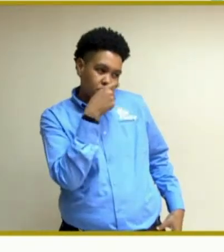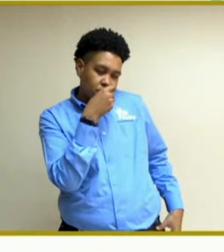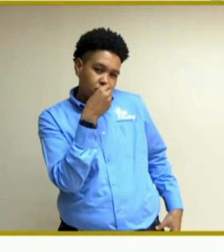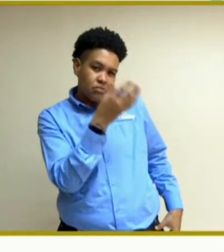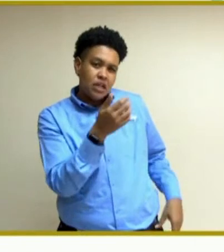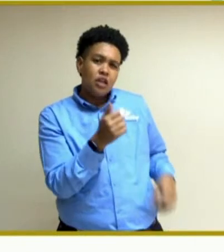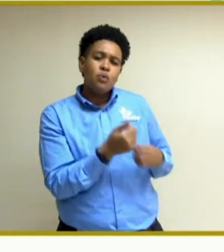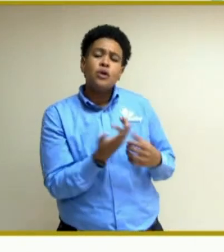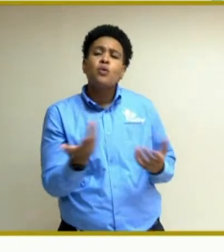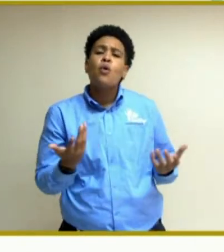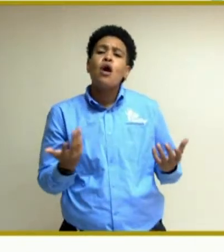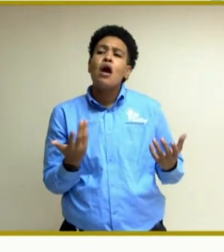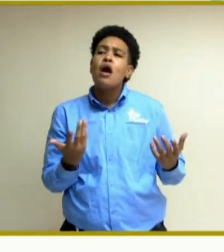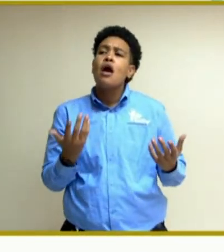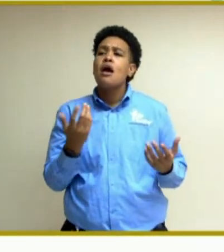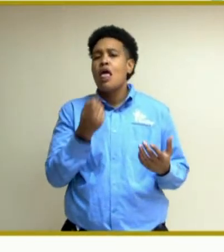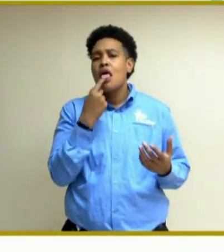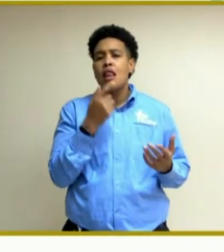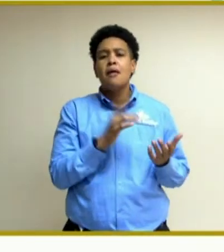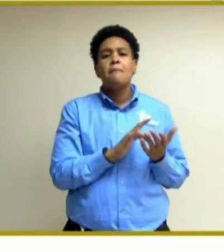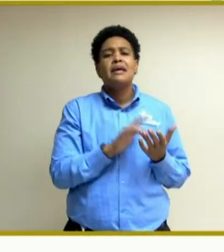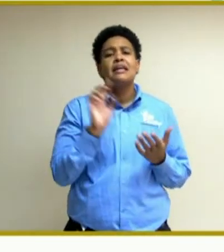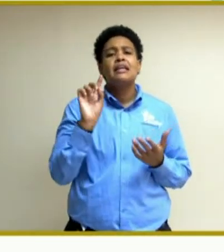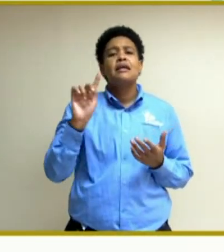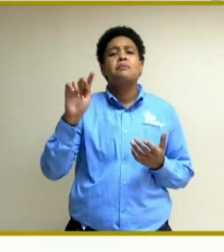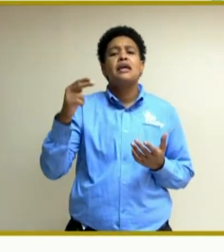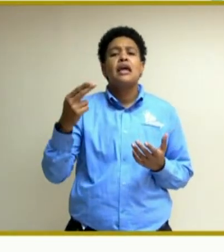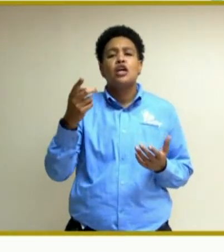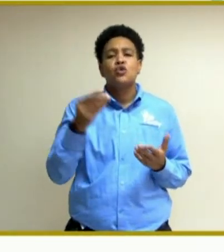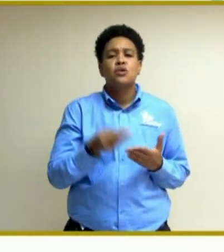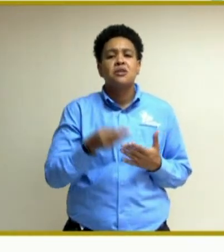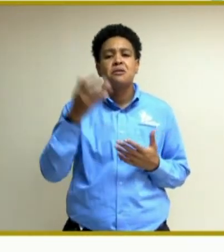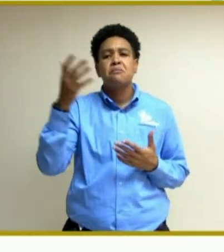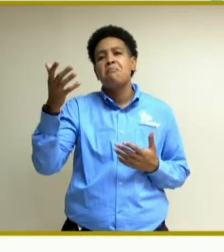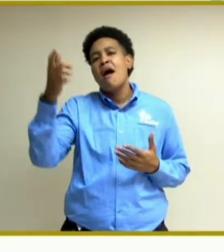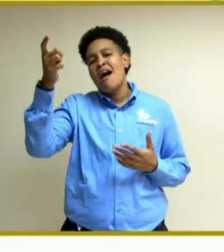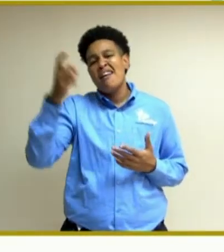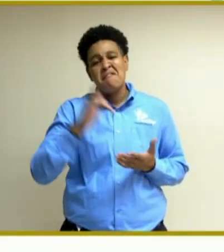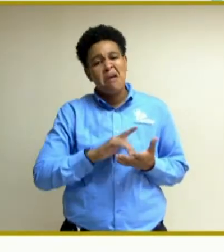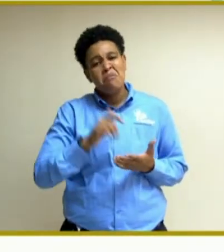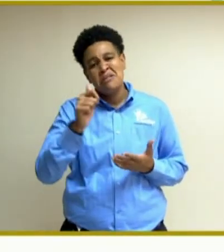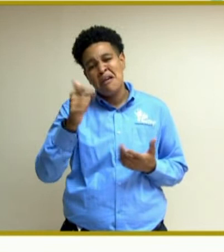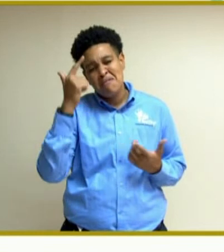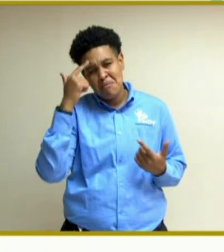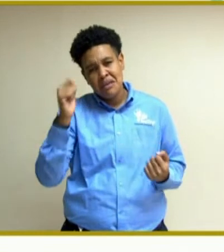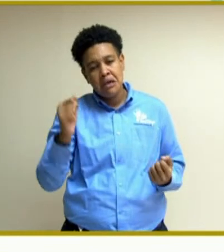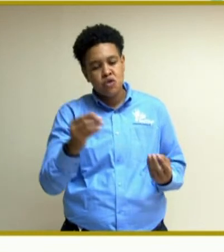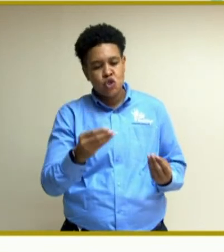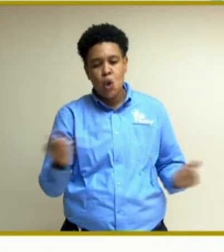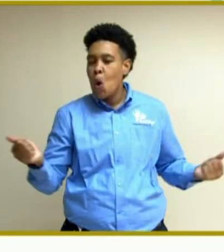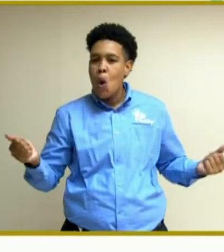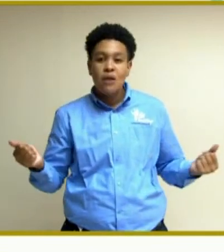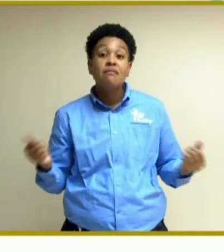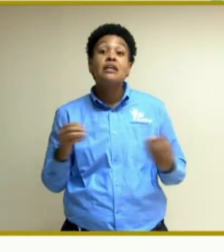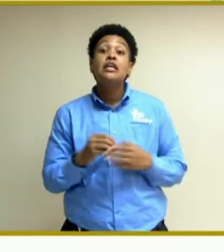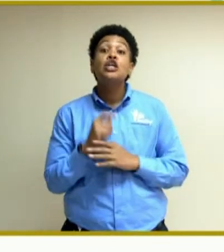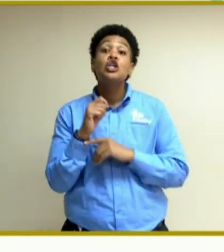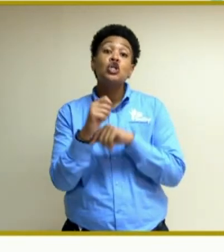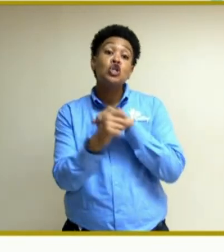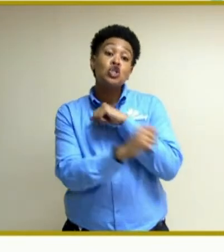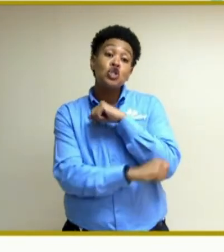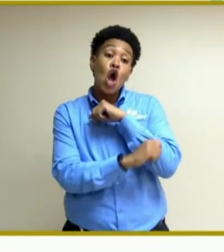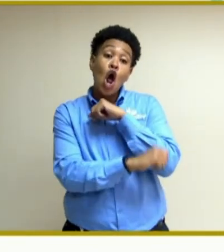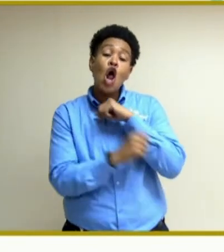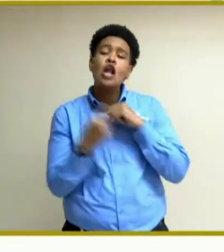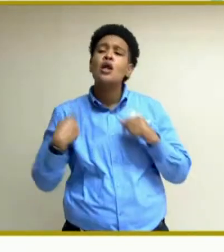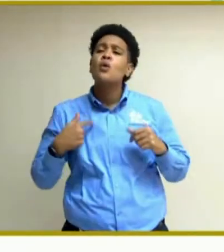just oral medication, DPH, what you could get over the counter, and it resolved. In Trelawney, we